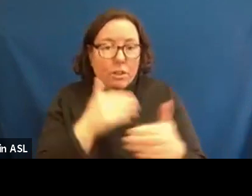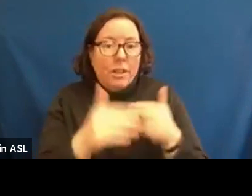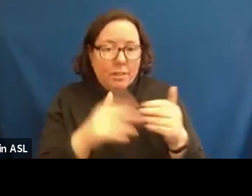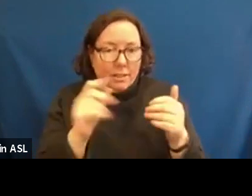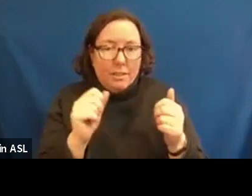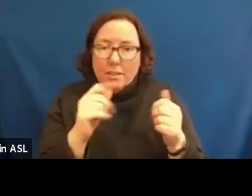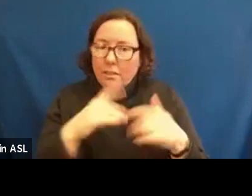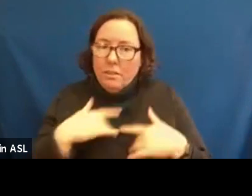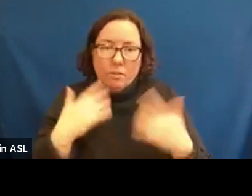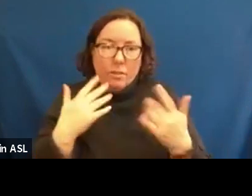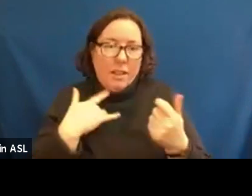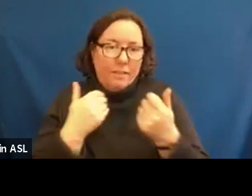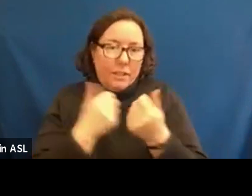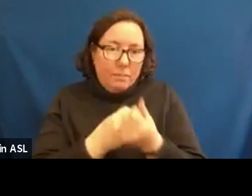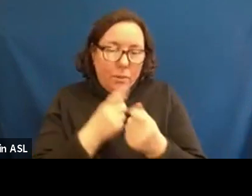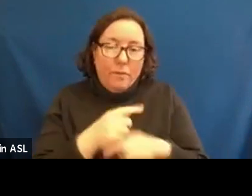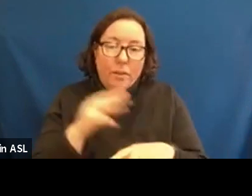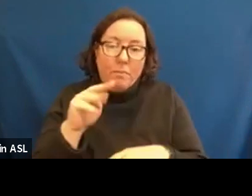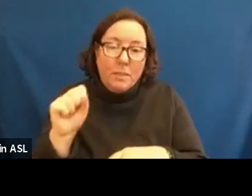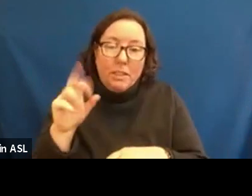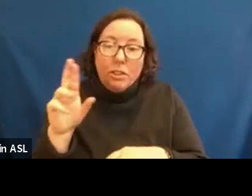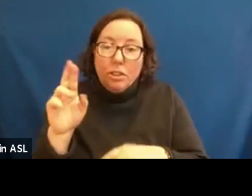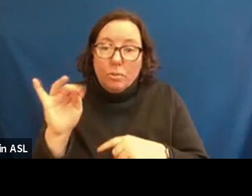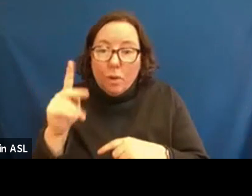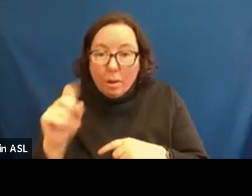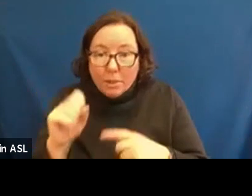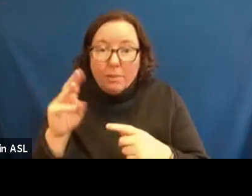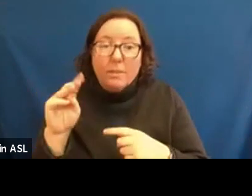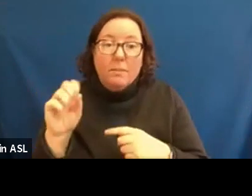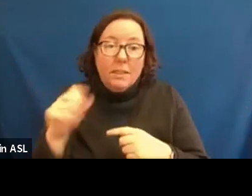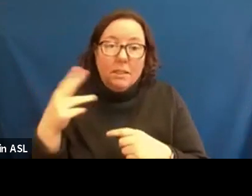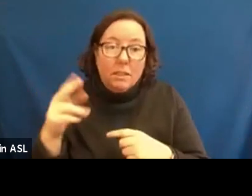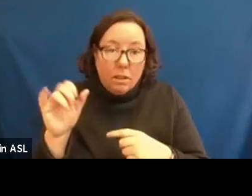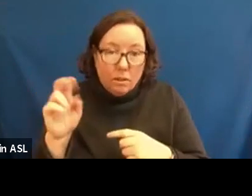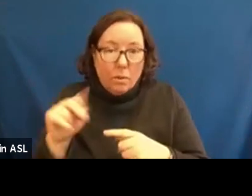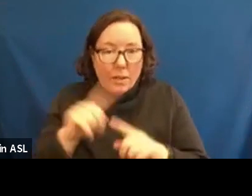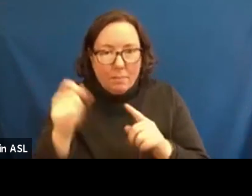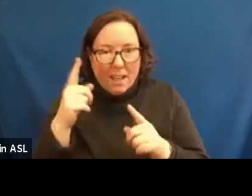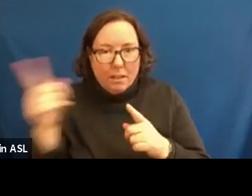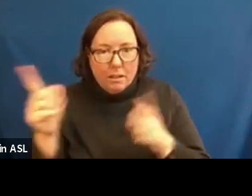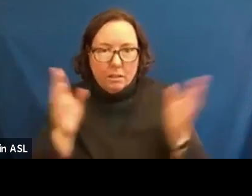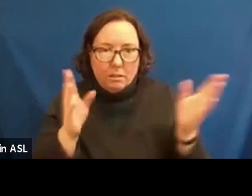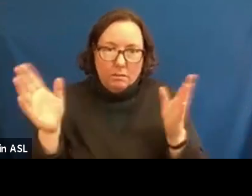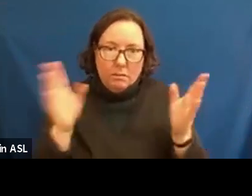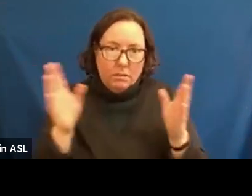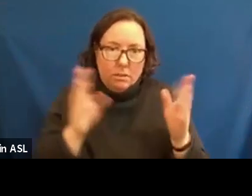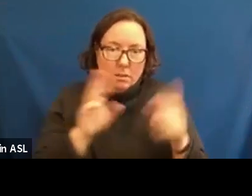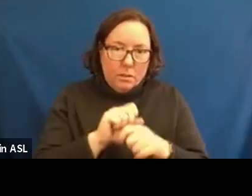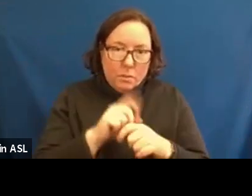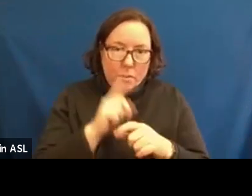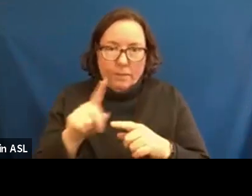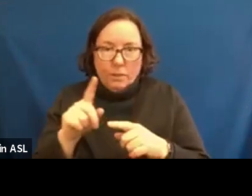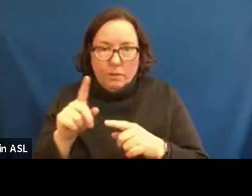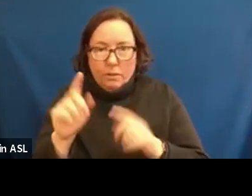to be supported by Ms. Hogan and Ms. Roberts, but we recognize that they are balancing a lot with